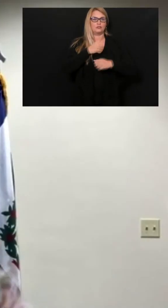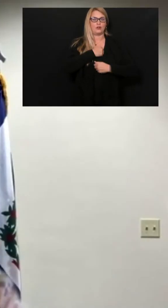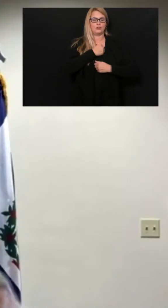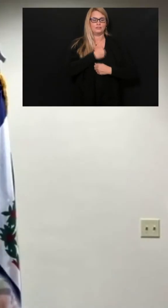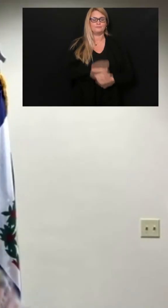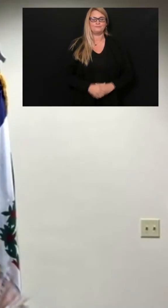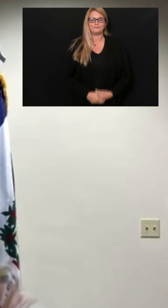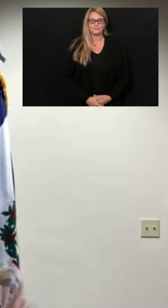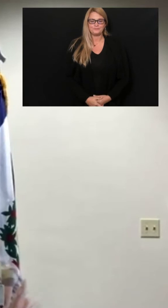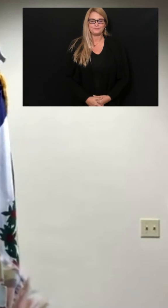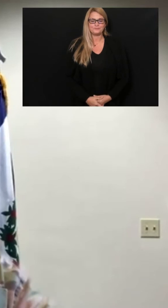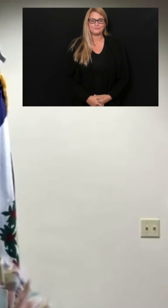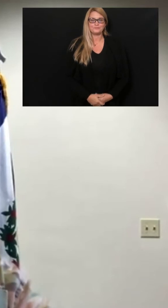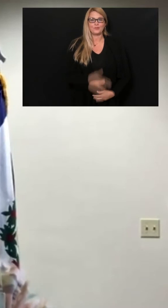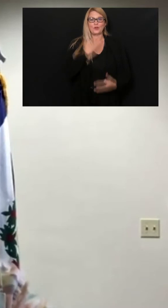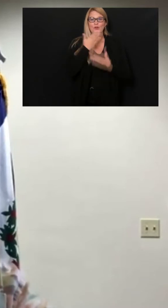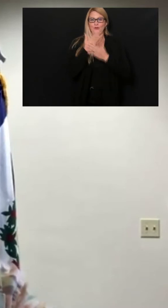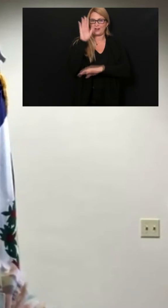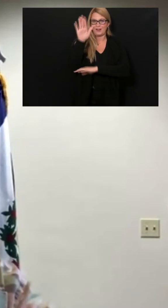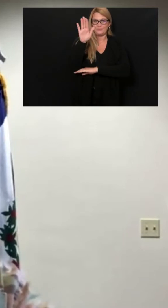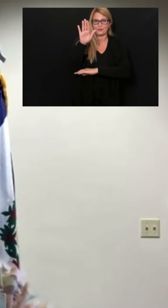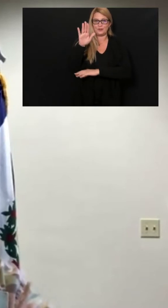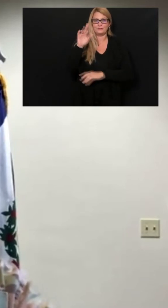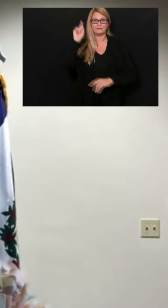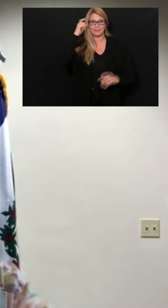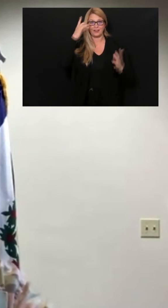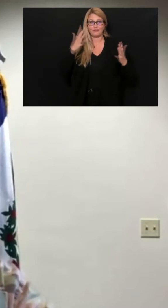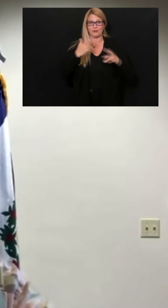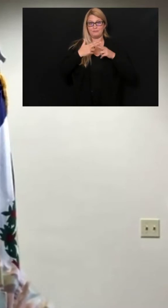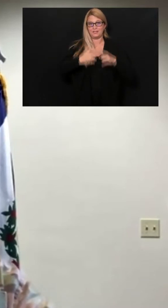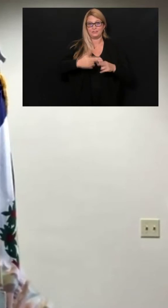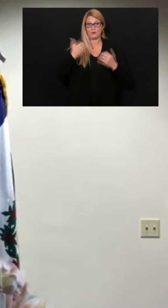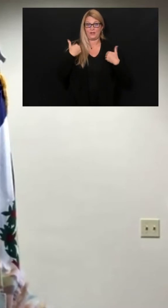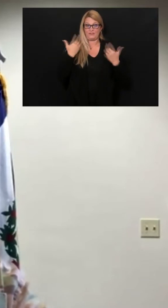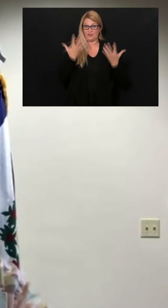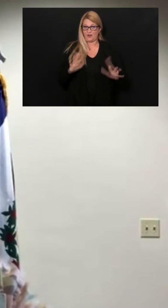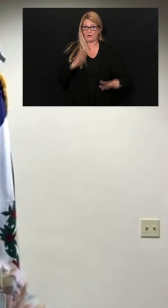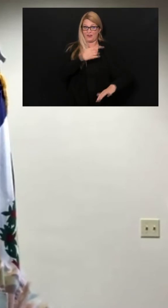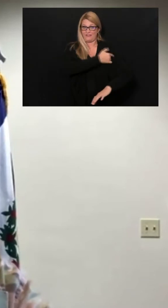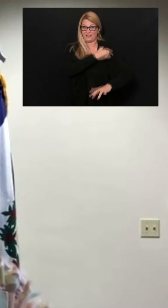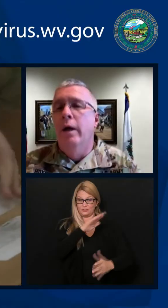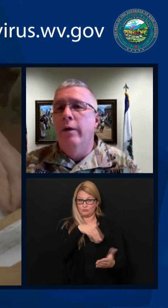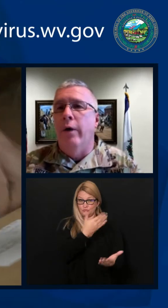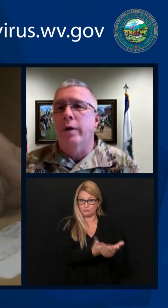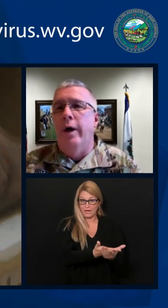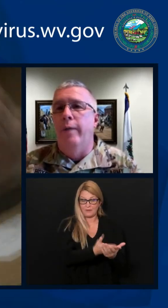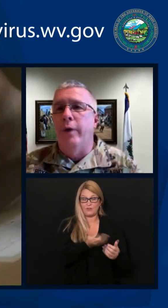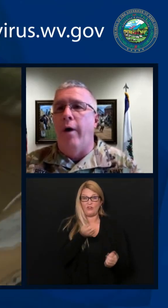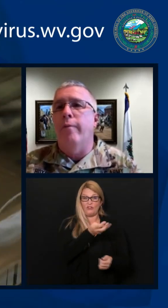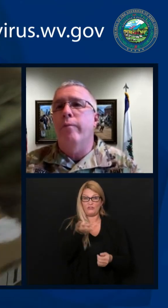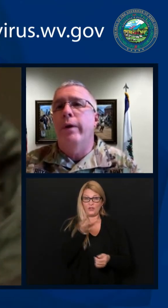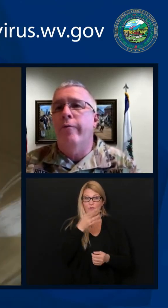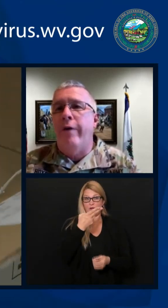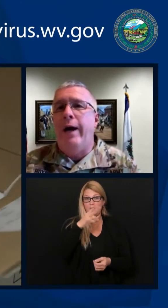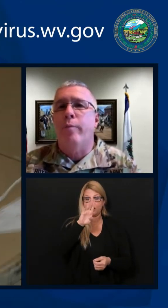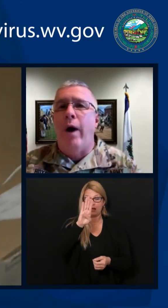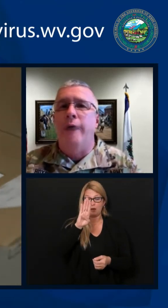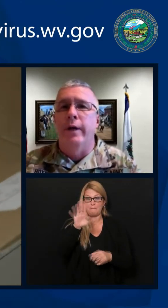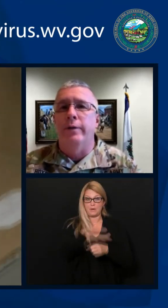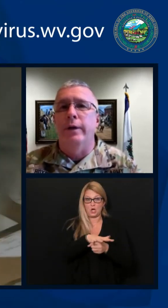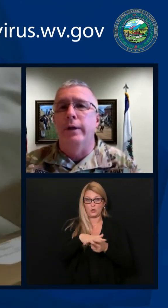Good afternoon. As the governor pointed out, we have received vaccines in the state at 2 hub locations. Those hubs are, in